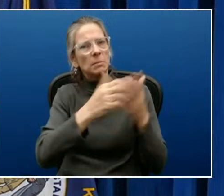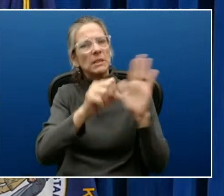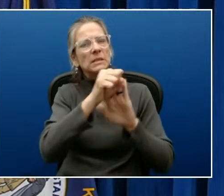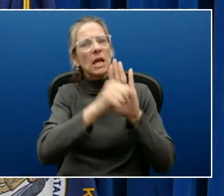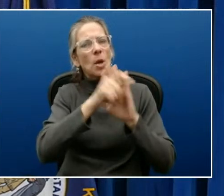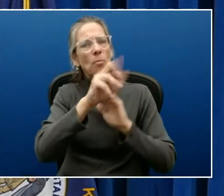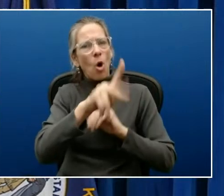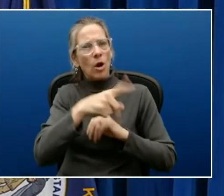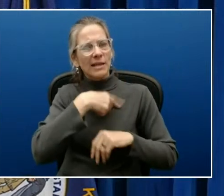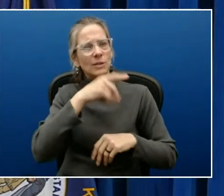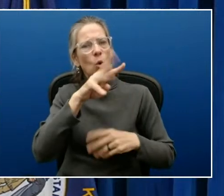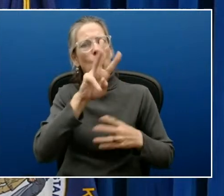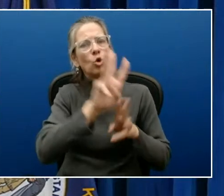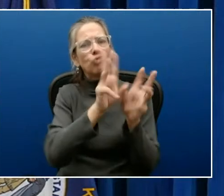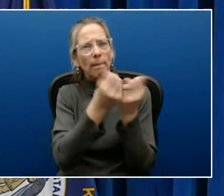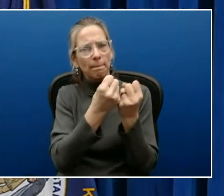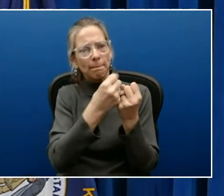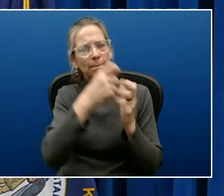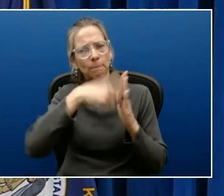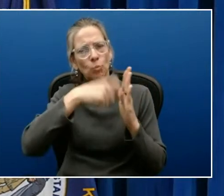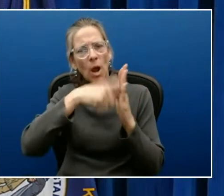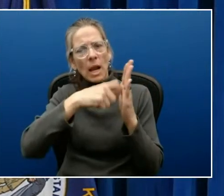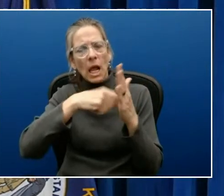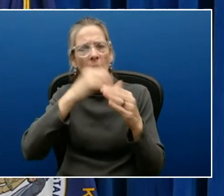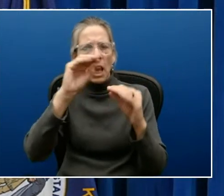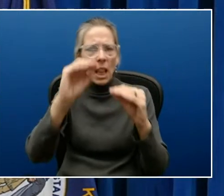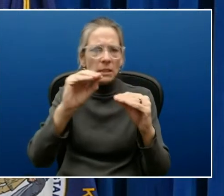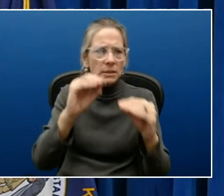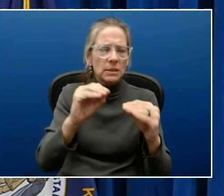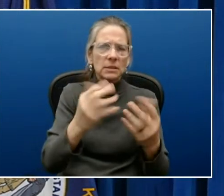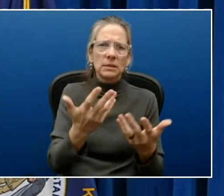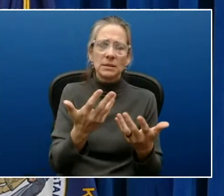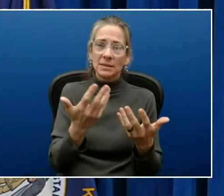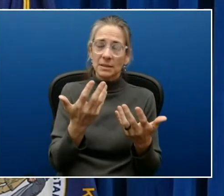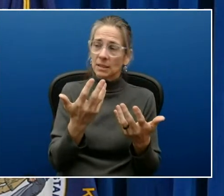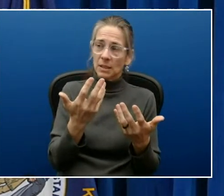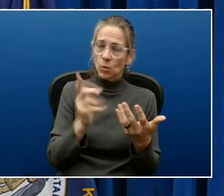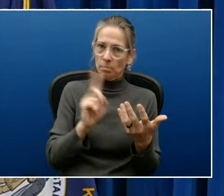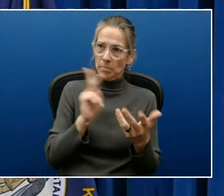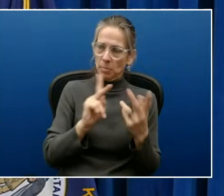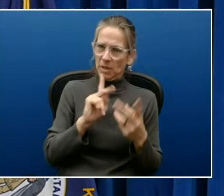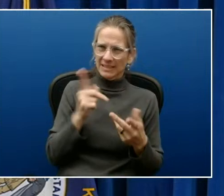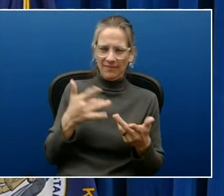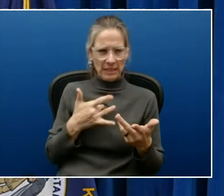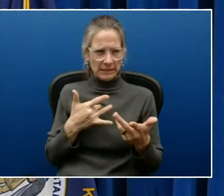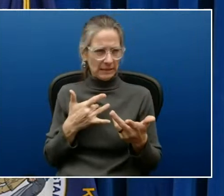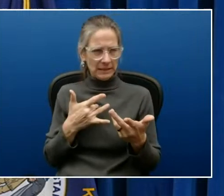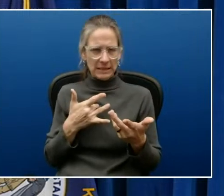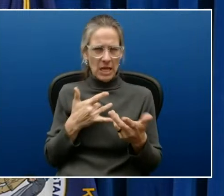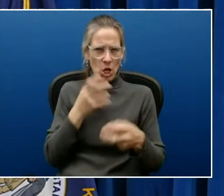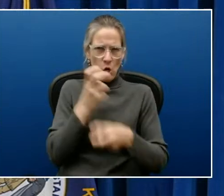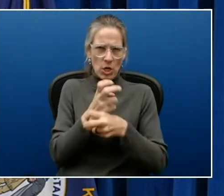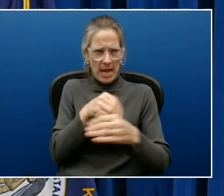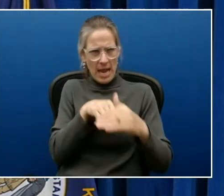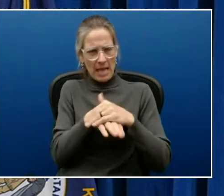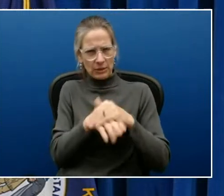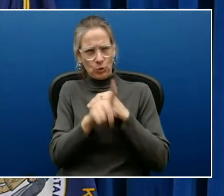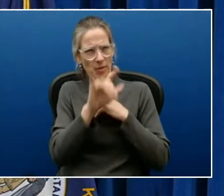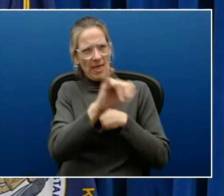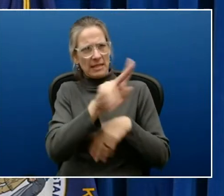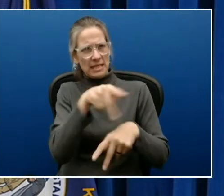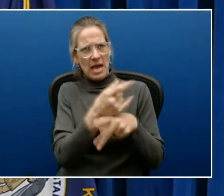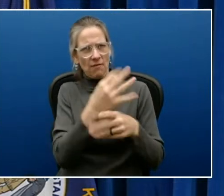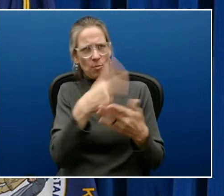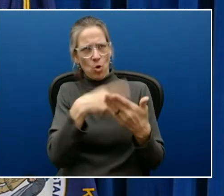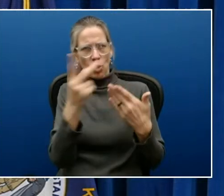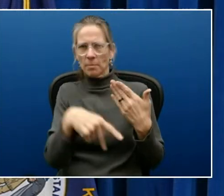This enabled us to offer writing lessons in areas that don't always have the easiest access to this kind of programming, and in